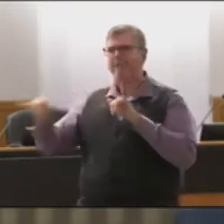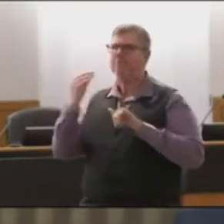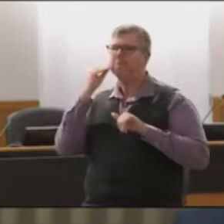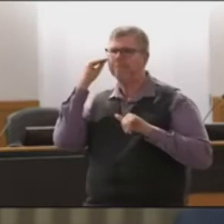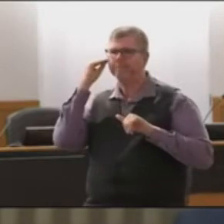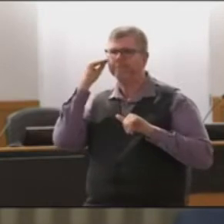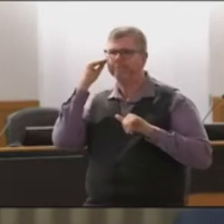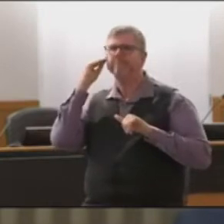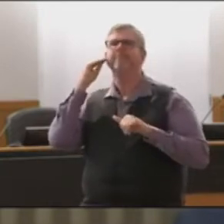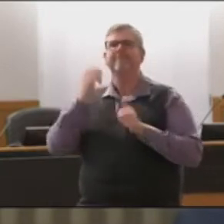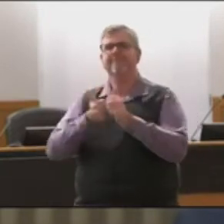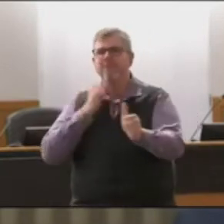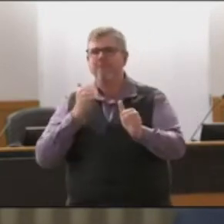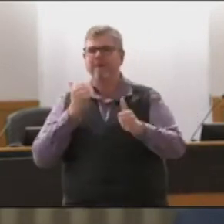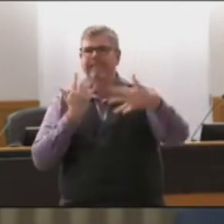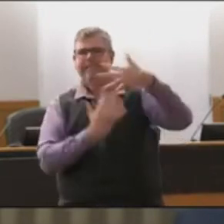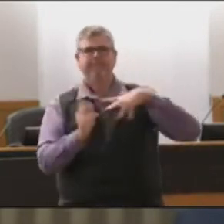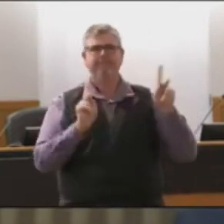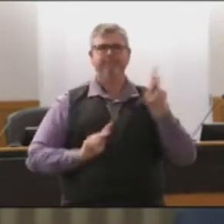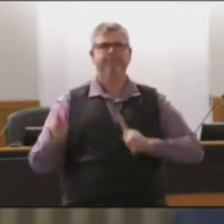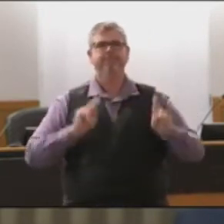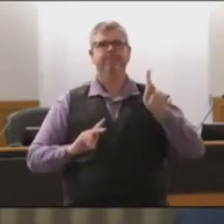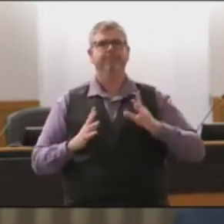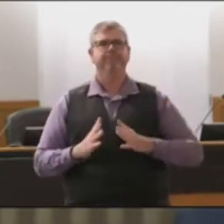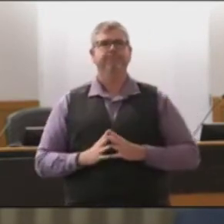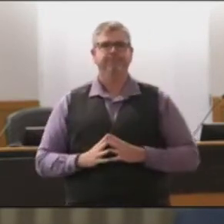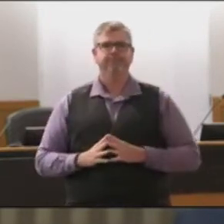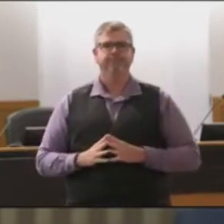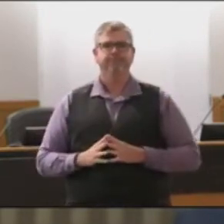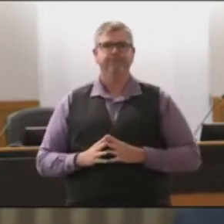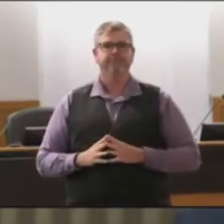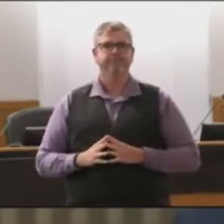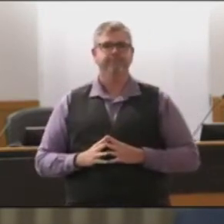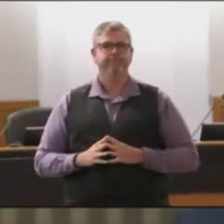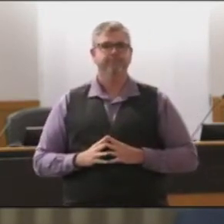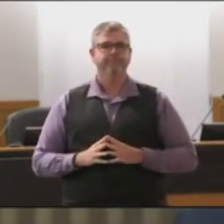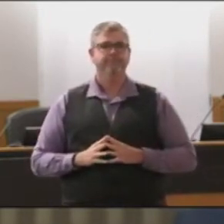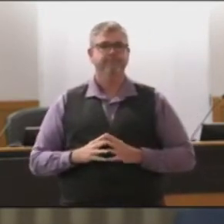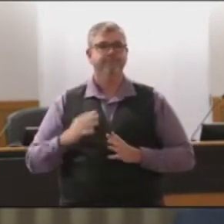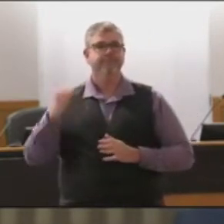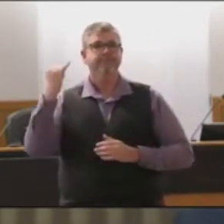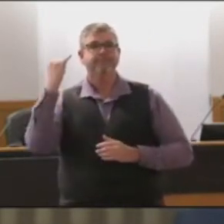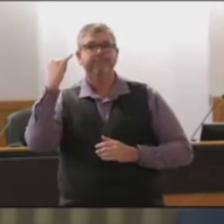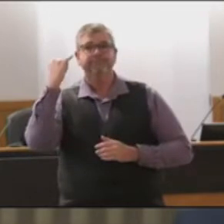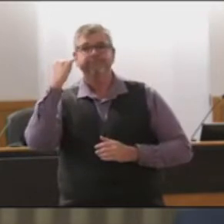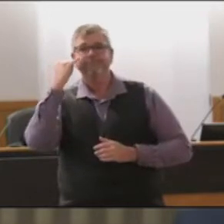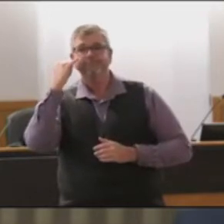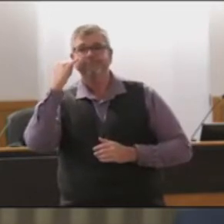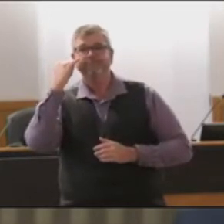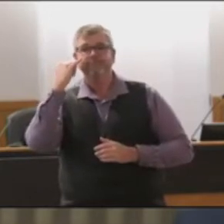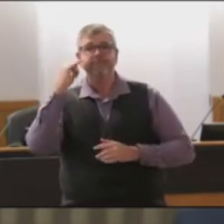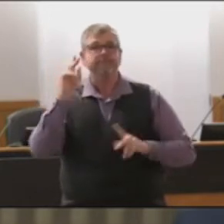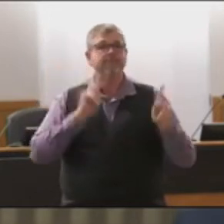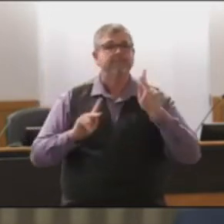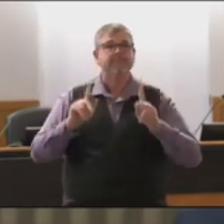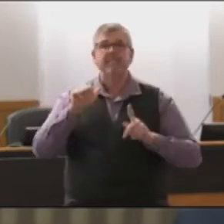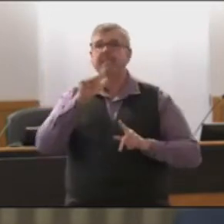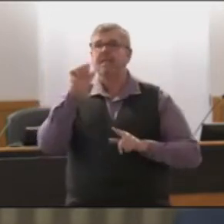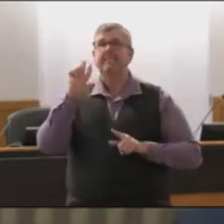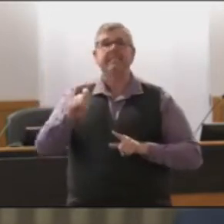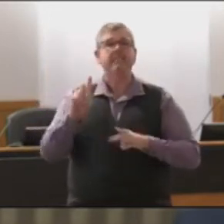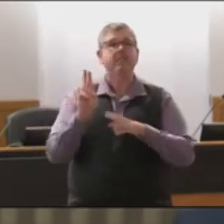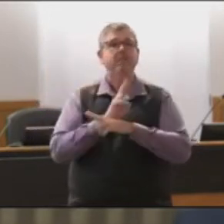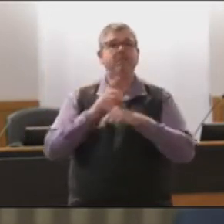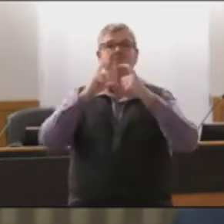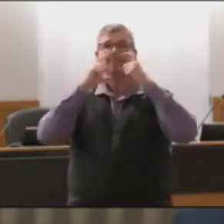that people utilize surgical masks and medical masks, such as N95s or surgical masks. What we are recommending is that